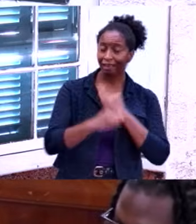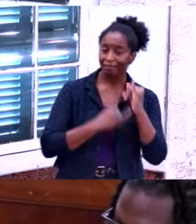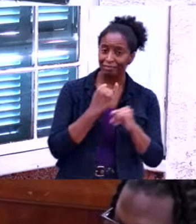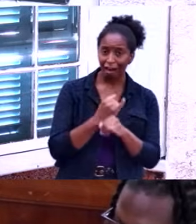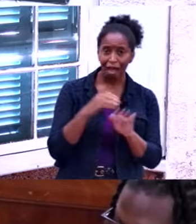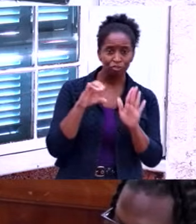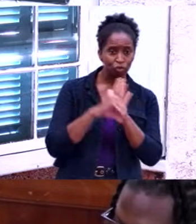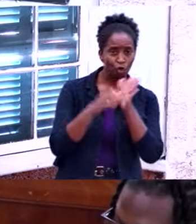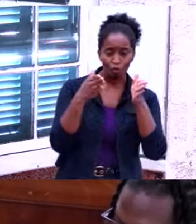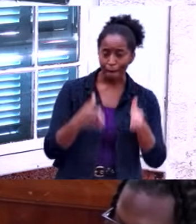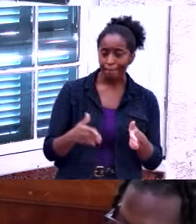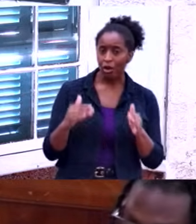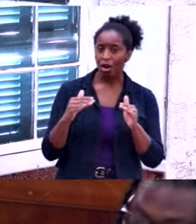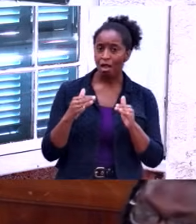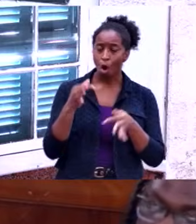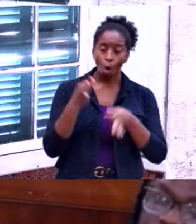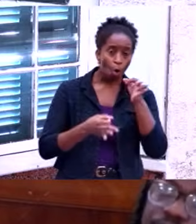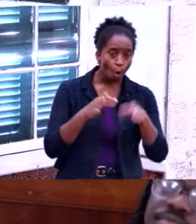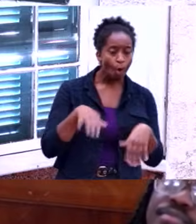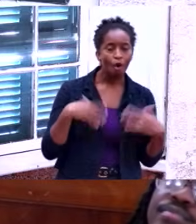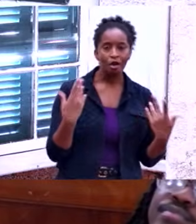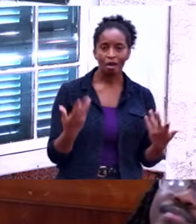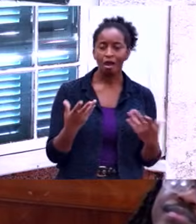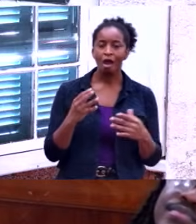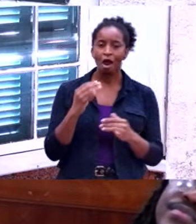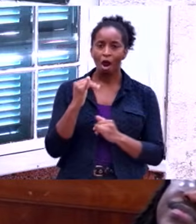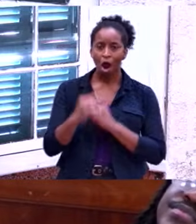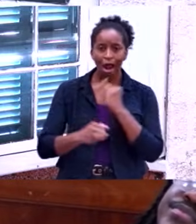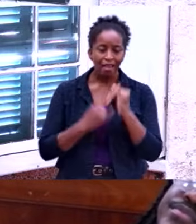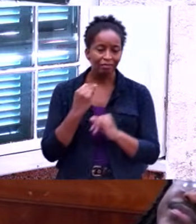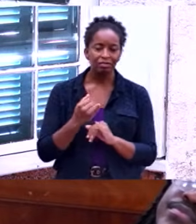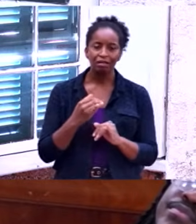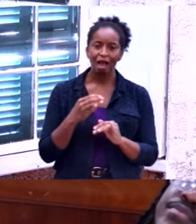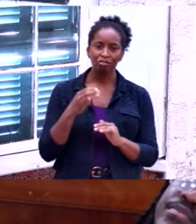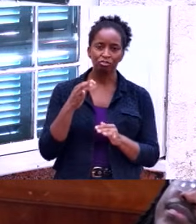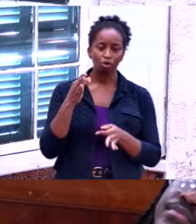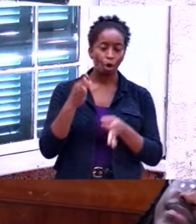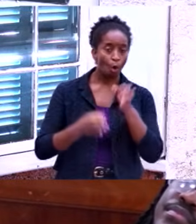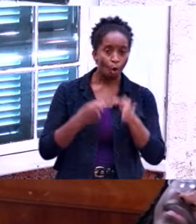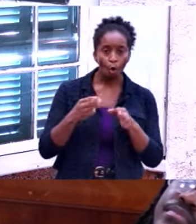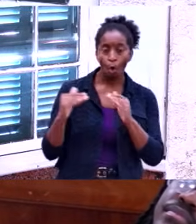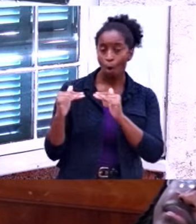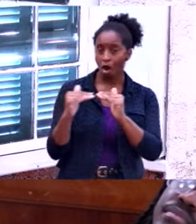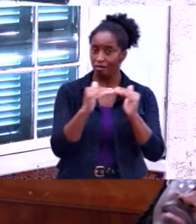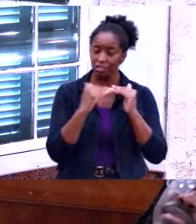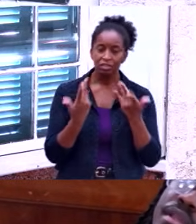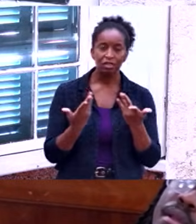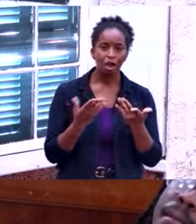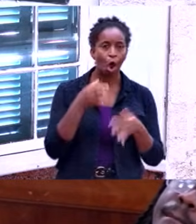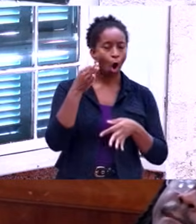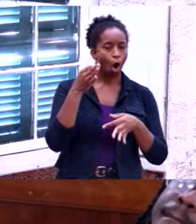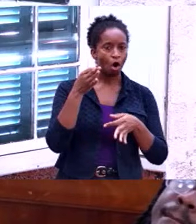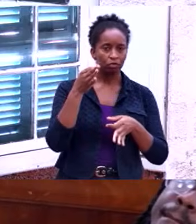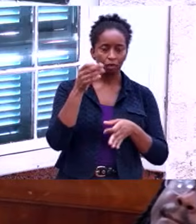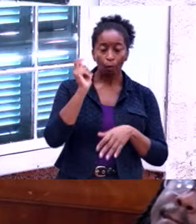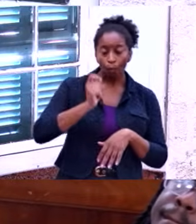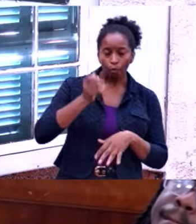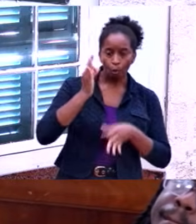Justice or the International Tribunal of the Law of the Sea could allow you to be a bully in the Caribbean